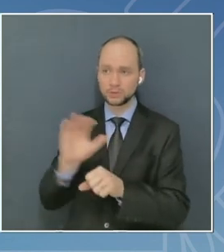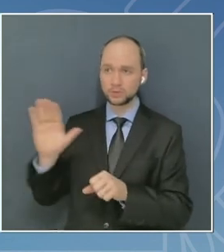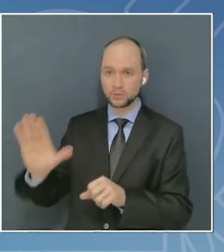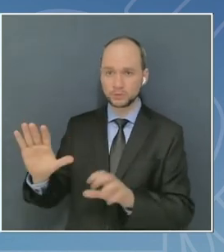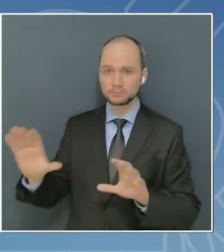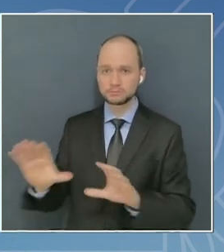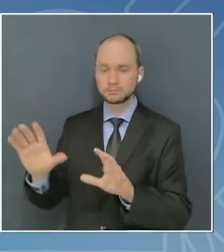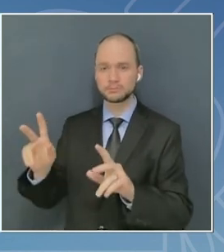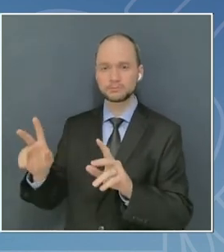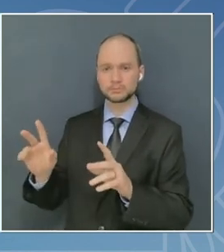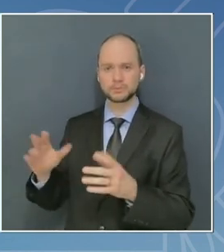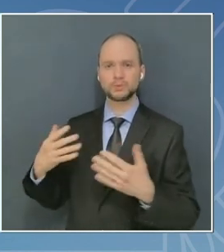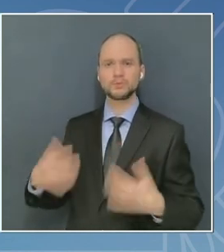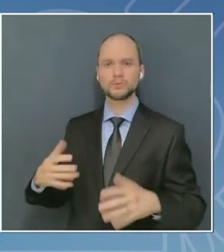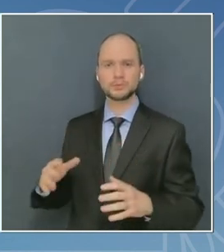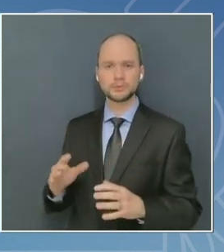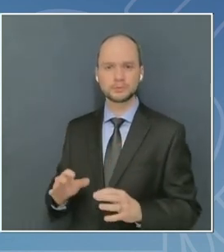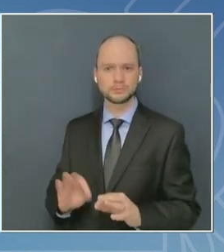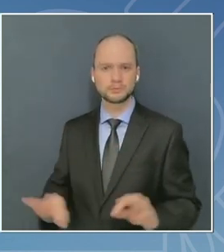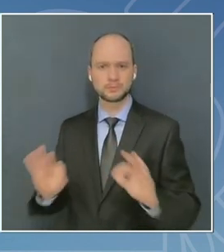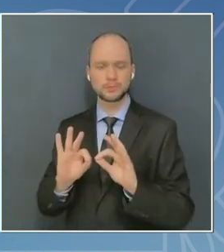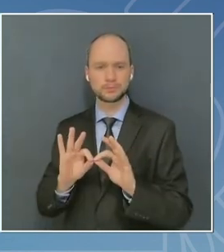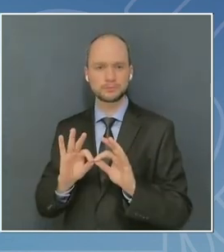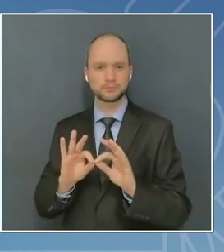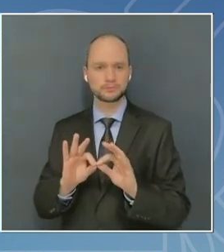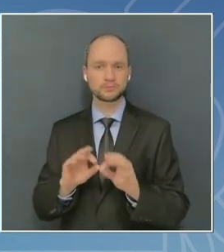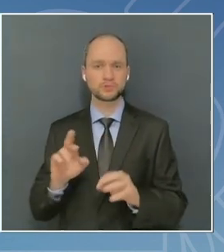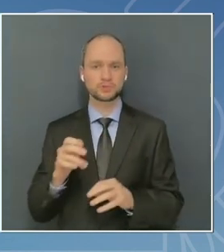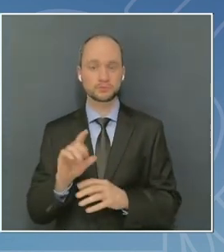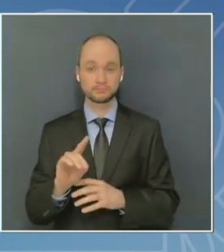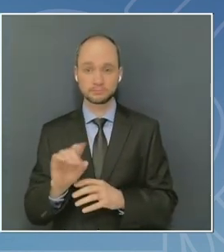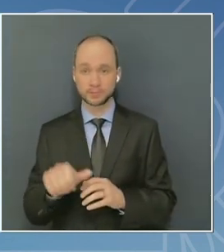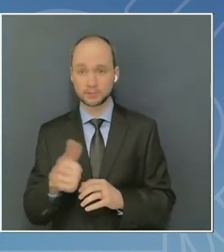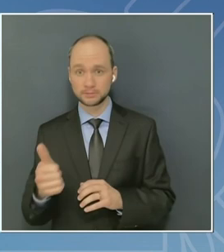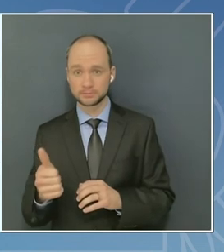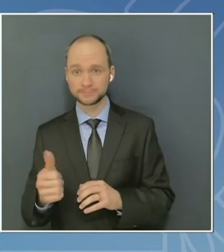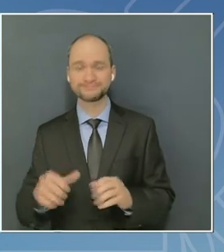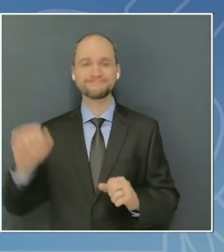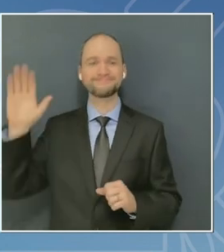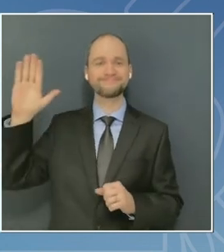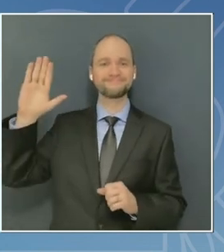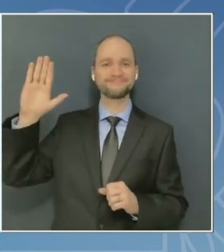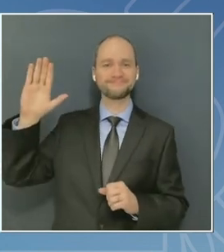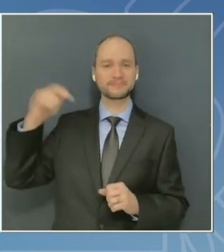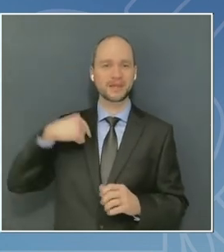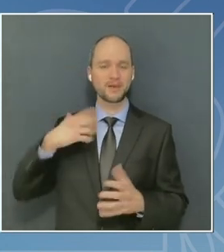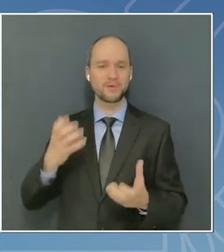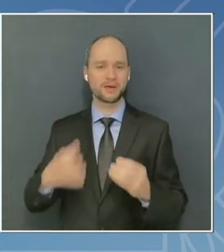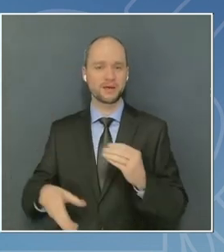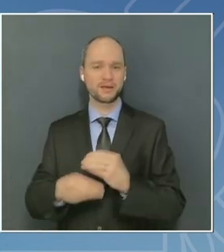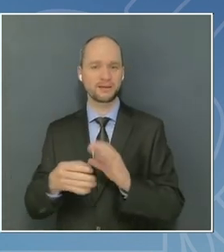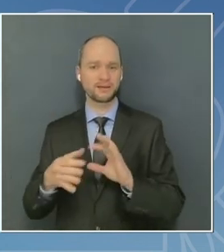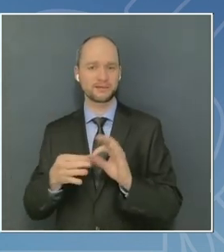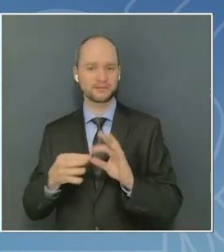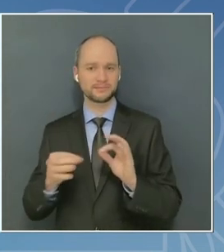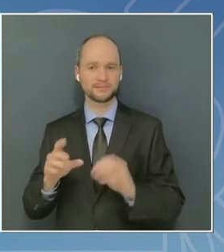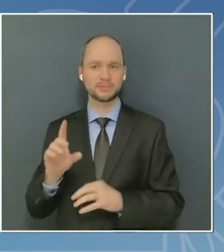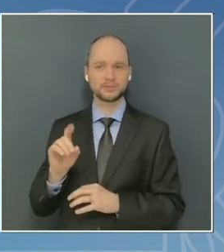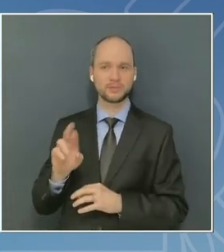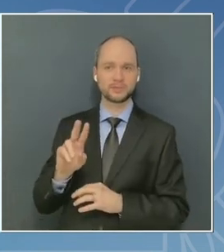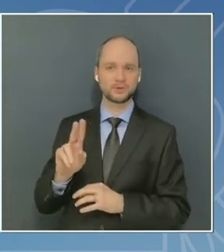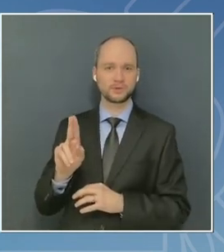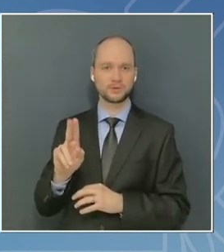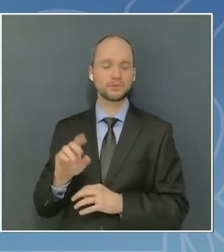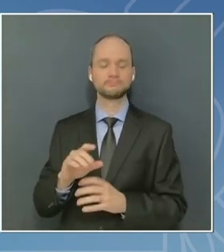It does. Anyone else? Yeah, I'd love to add that